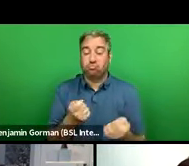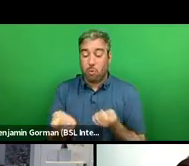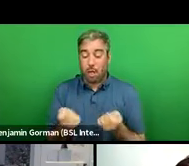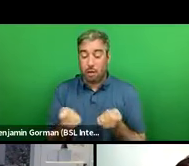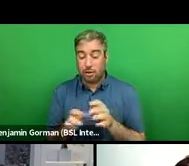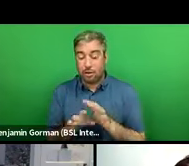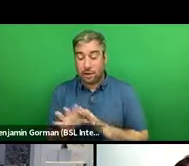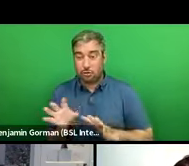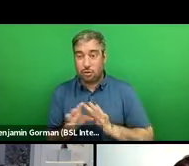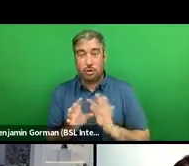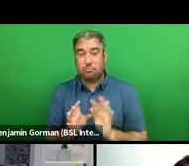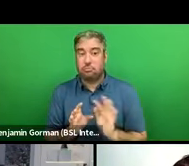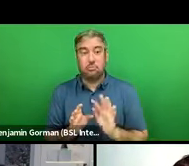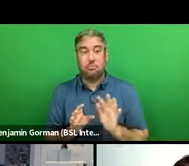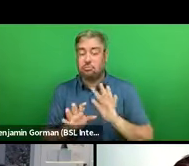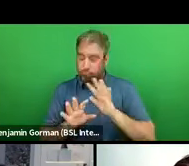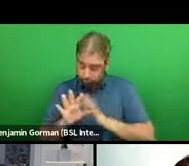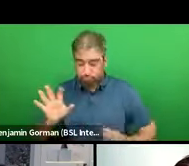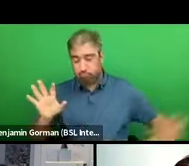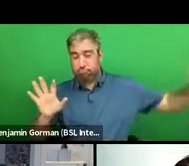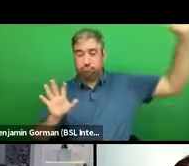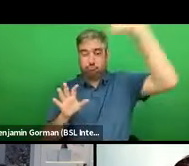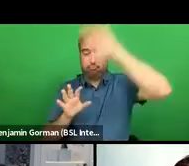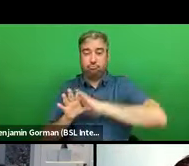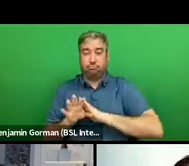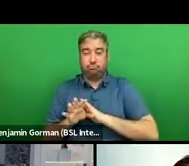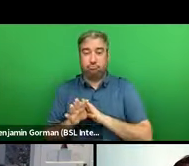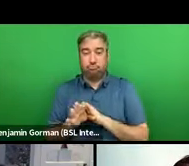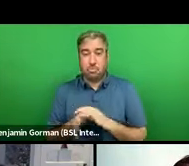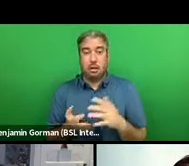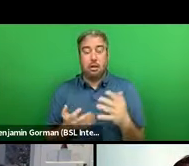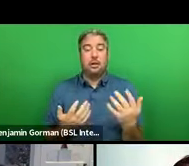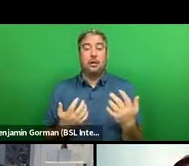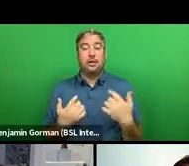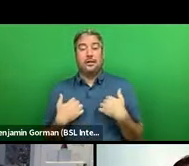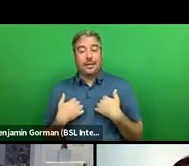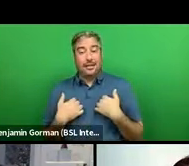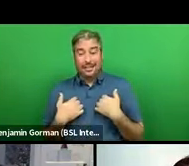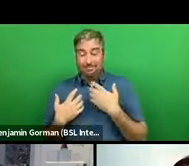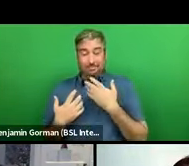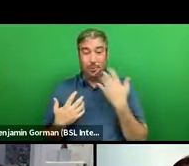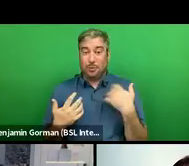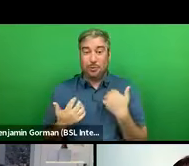actually a real solution, because the solution is obviously political.